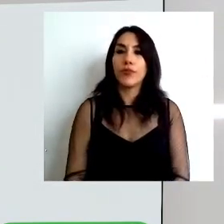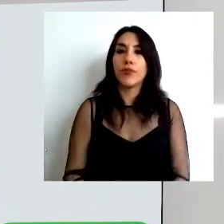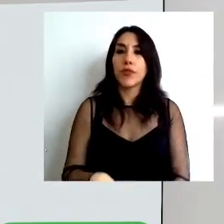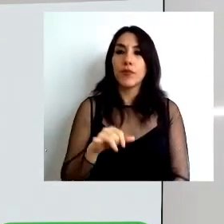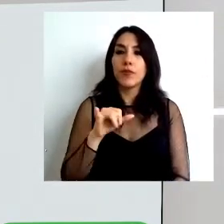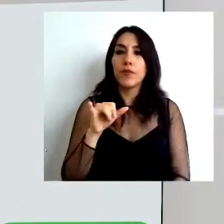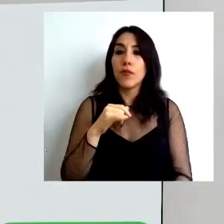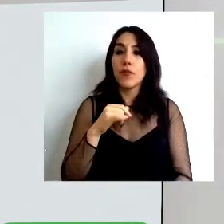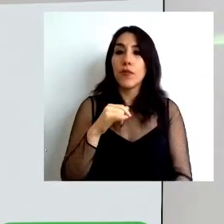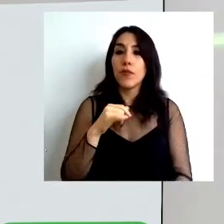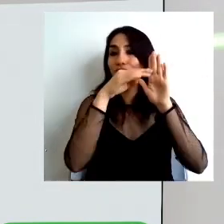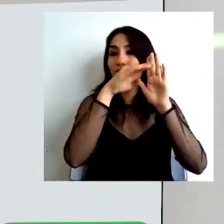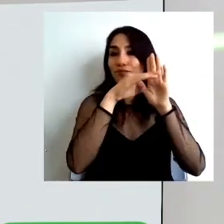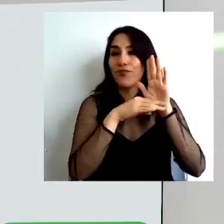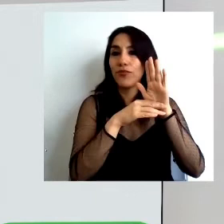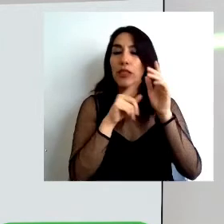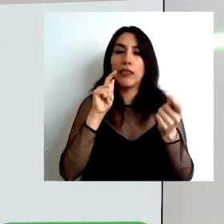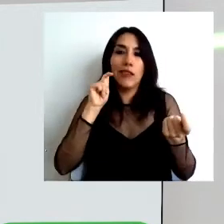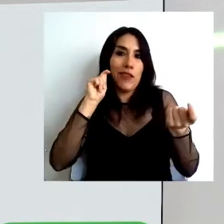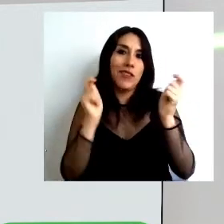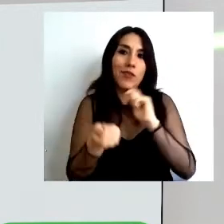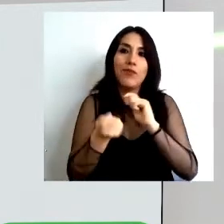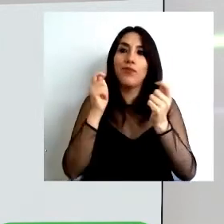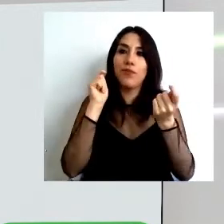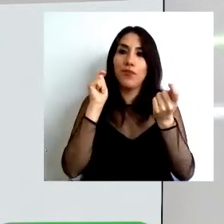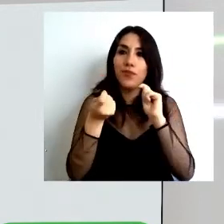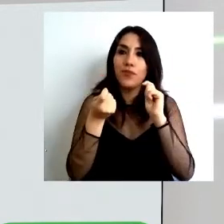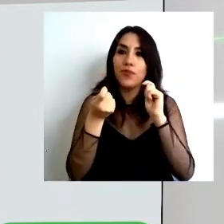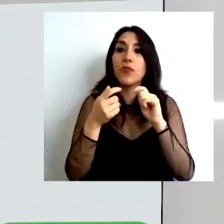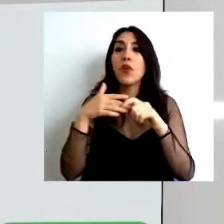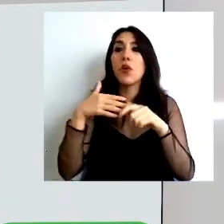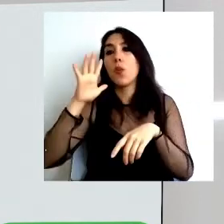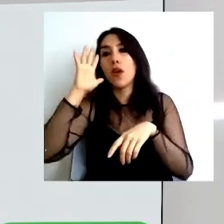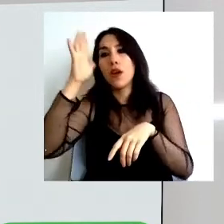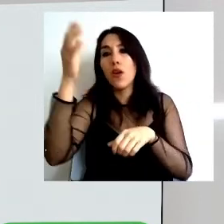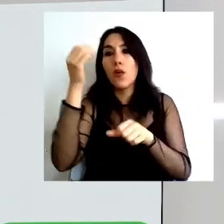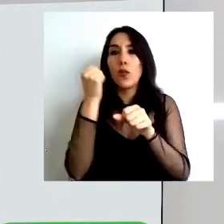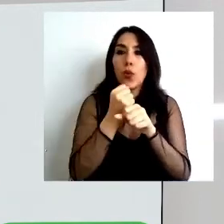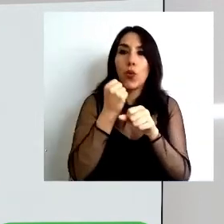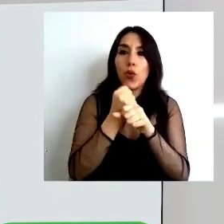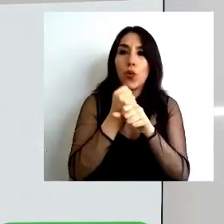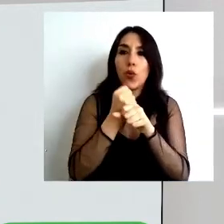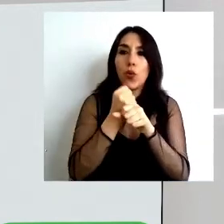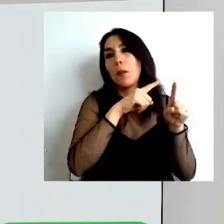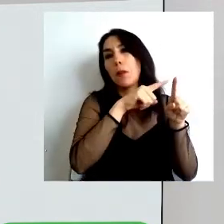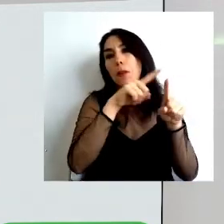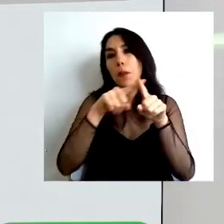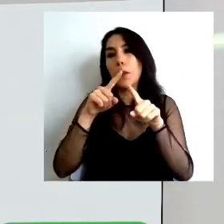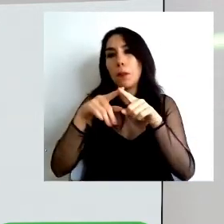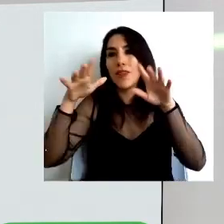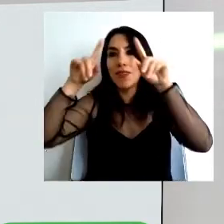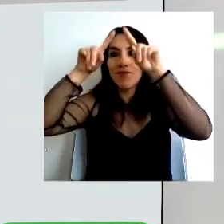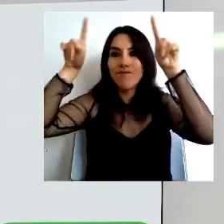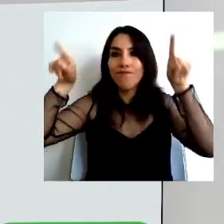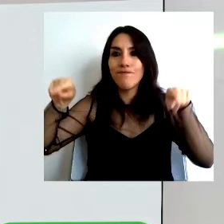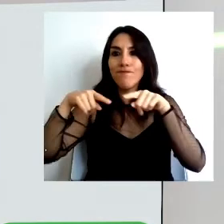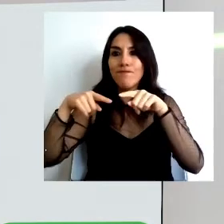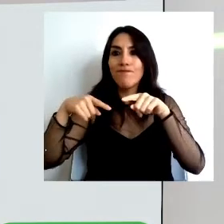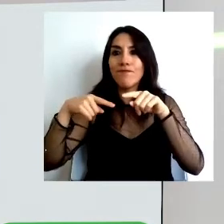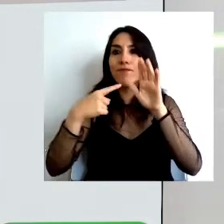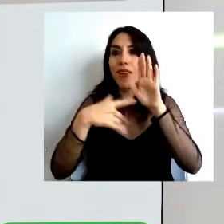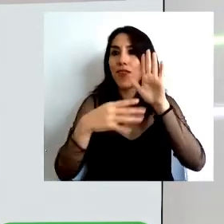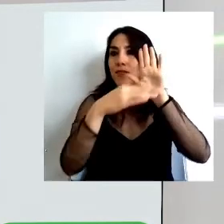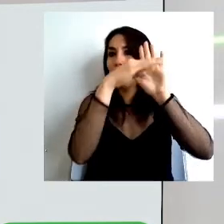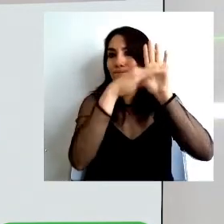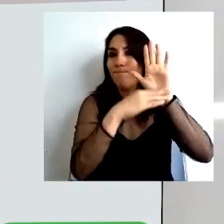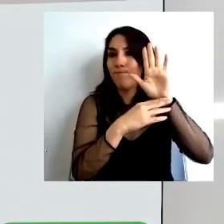others to change the legislation. You can build movements, and we're seeing very exciting movements being built in